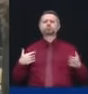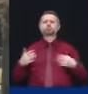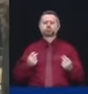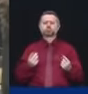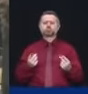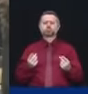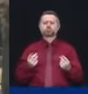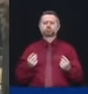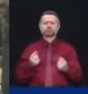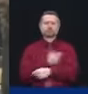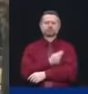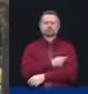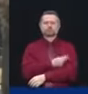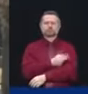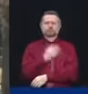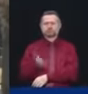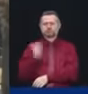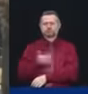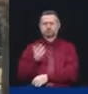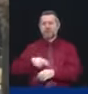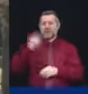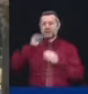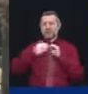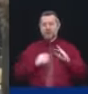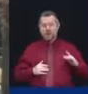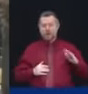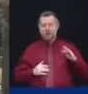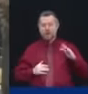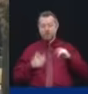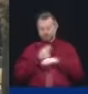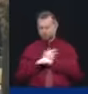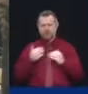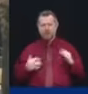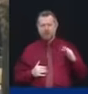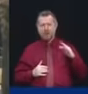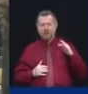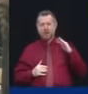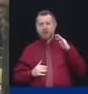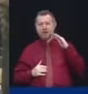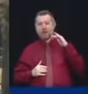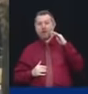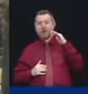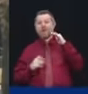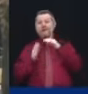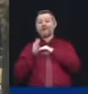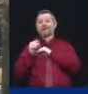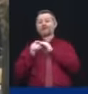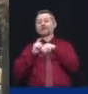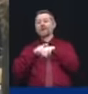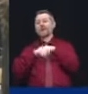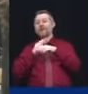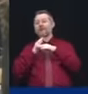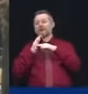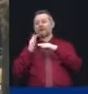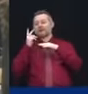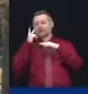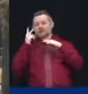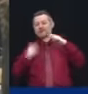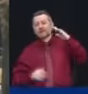taking it. And that's why the number of vaccinations is going up. At one point, you're going to start to hit